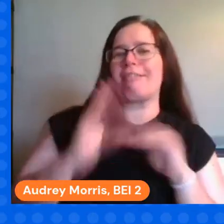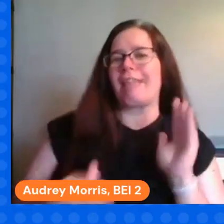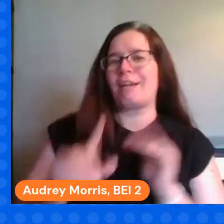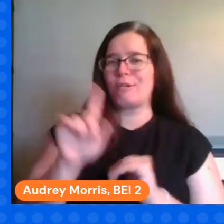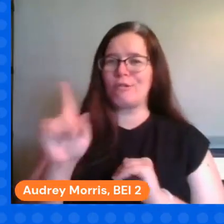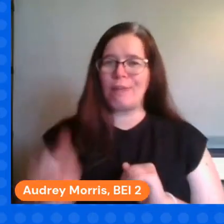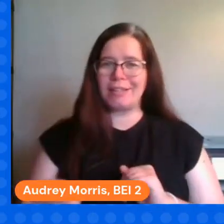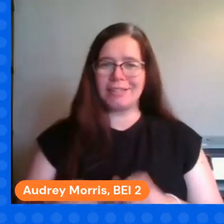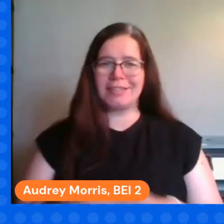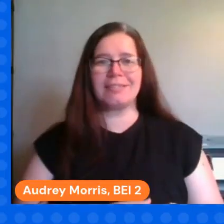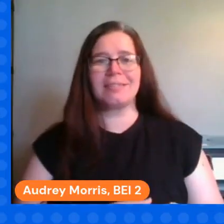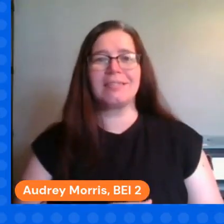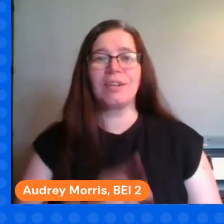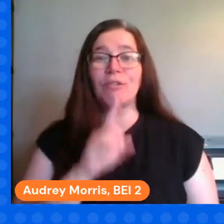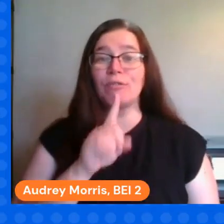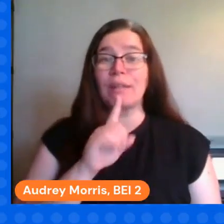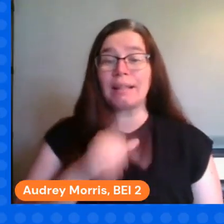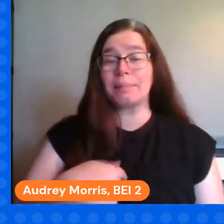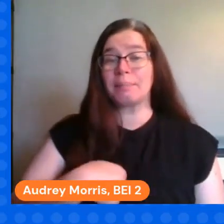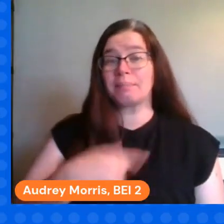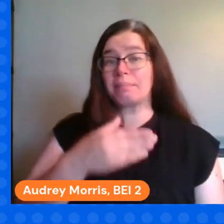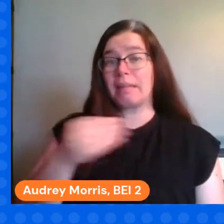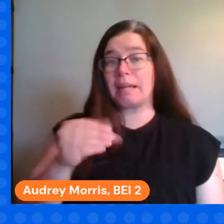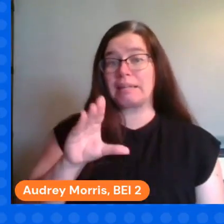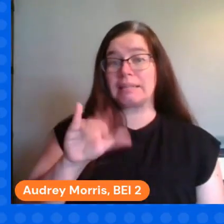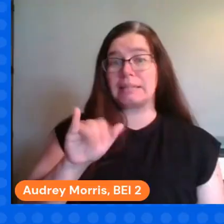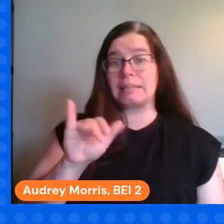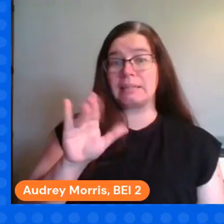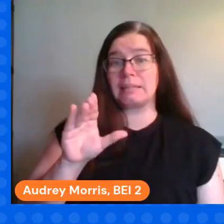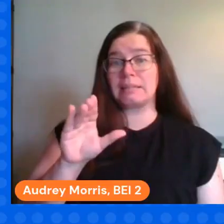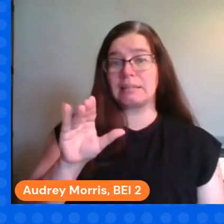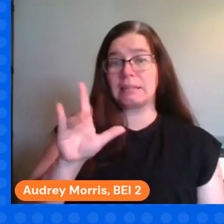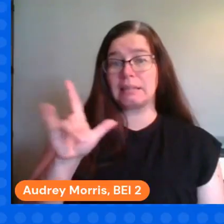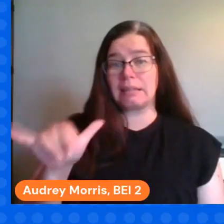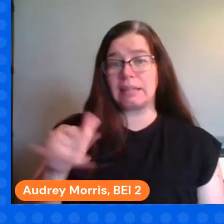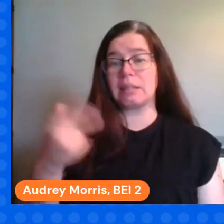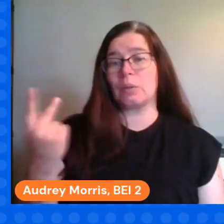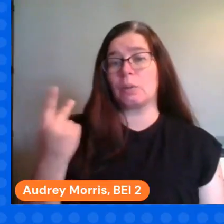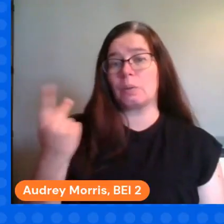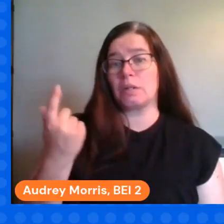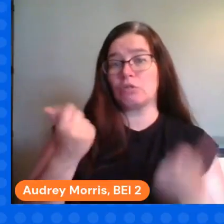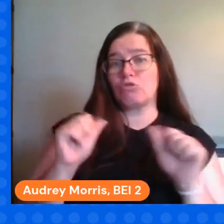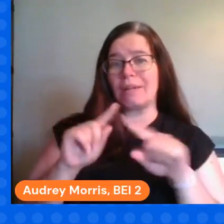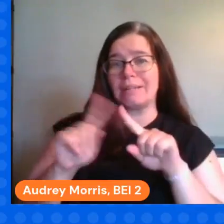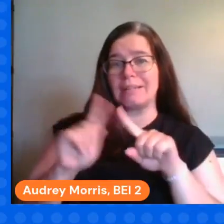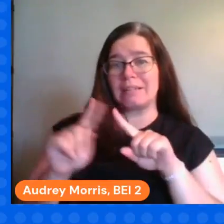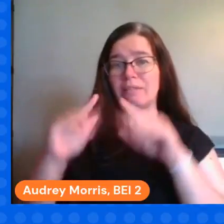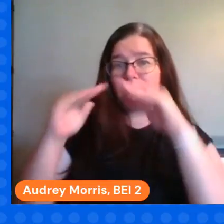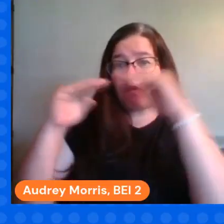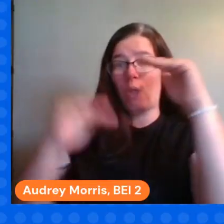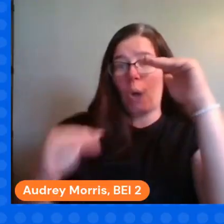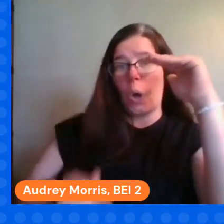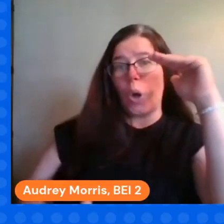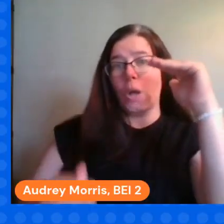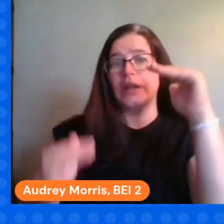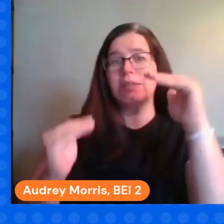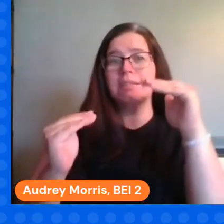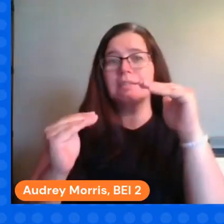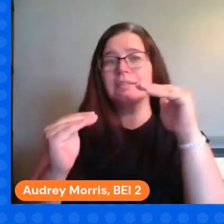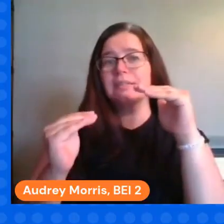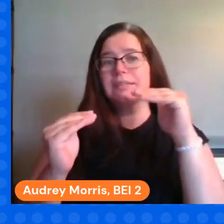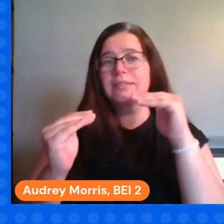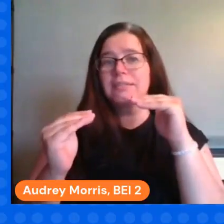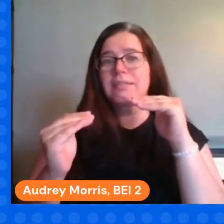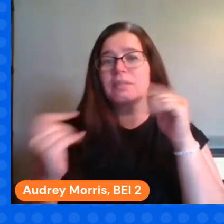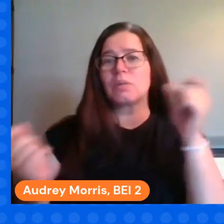Cicely and I, at one point, we had a project and we were like trying from different floors, the Media Lab, but not too far away, we were able to beam. So